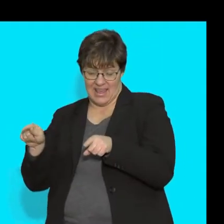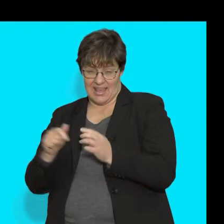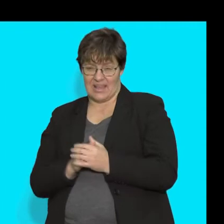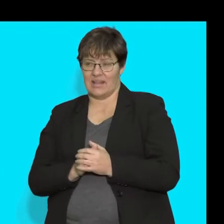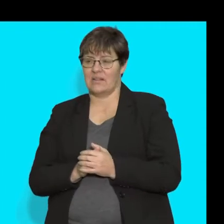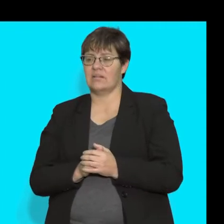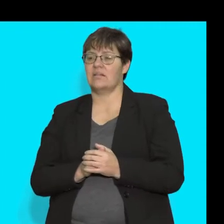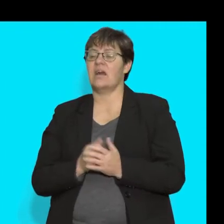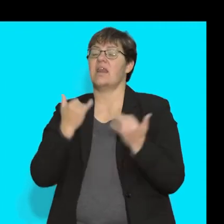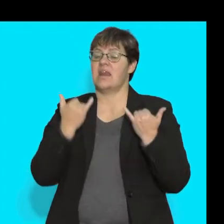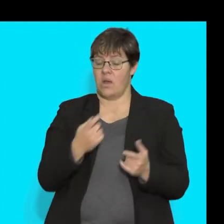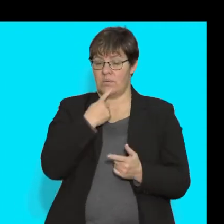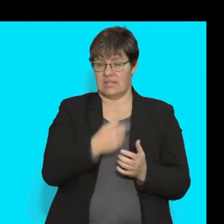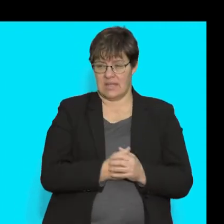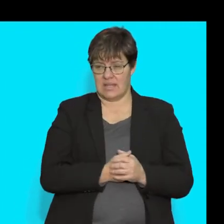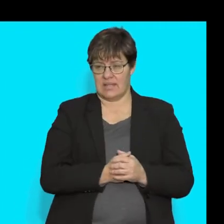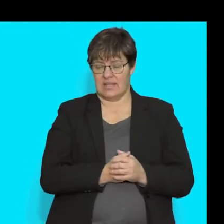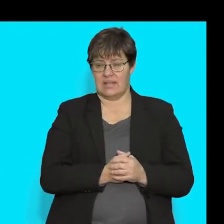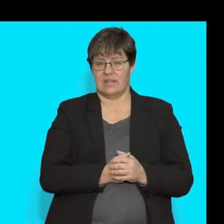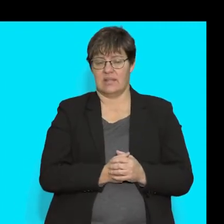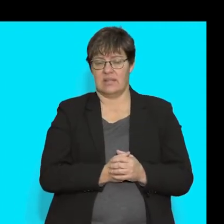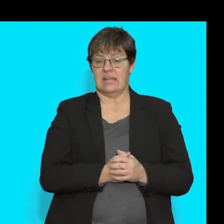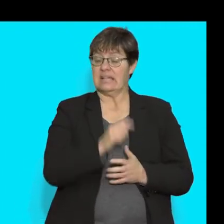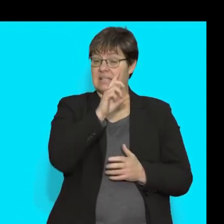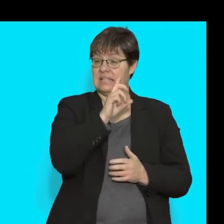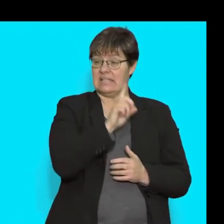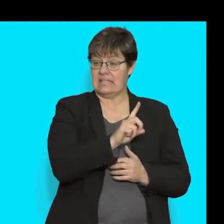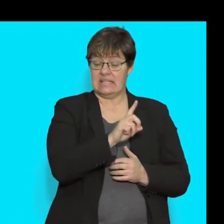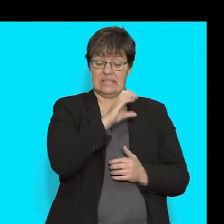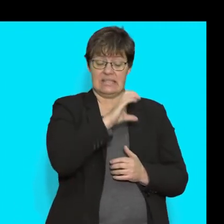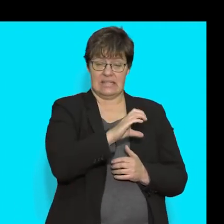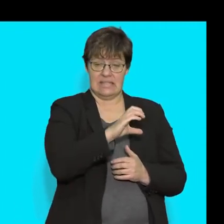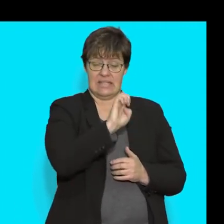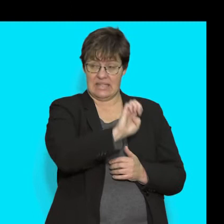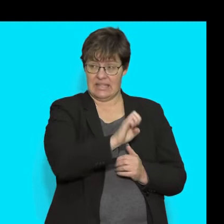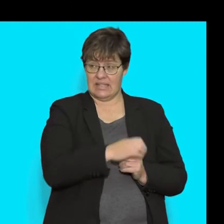angle A. So as a result, I will then say that my